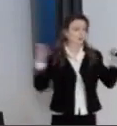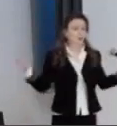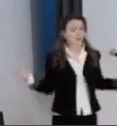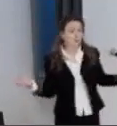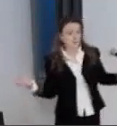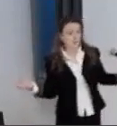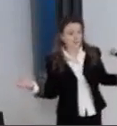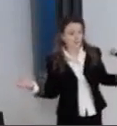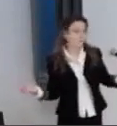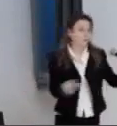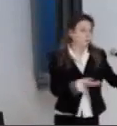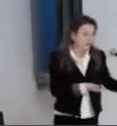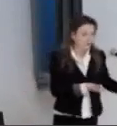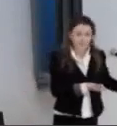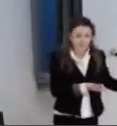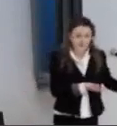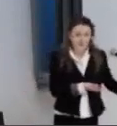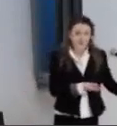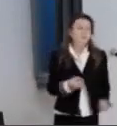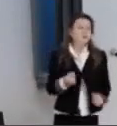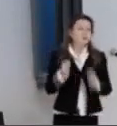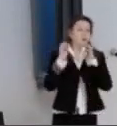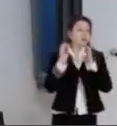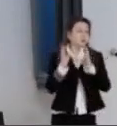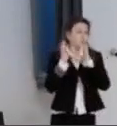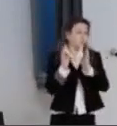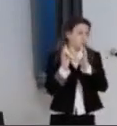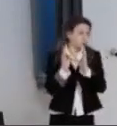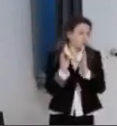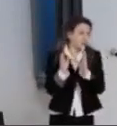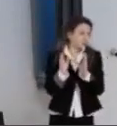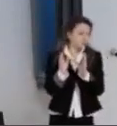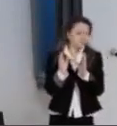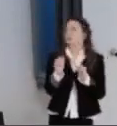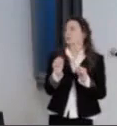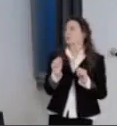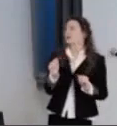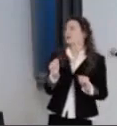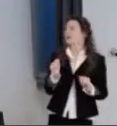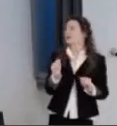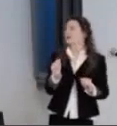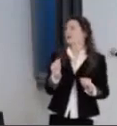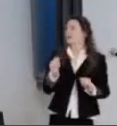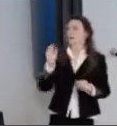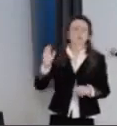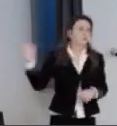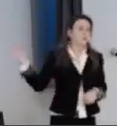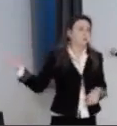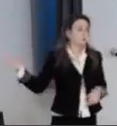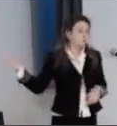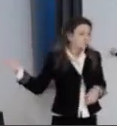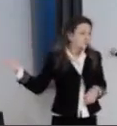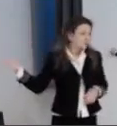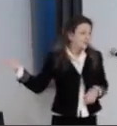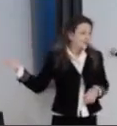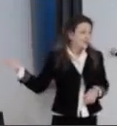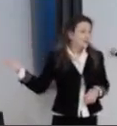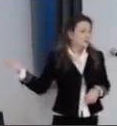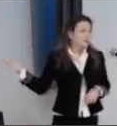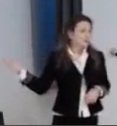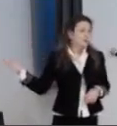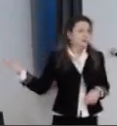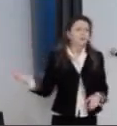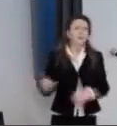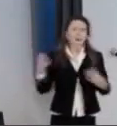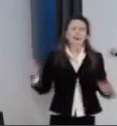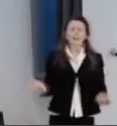main signature dishes are mussel-based, you will have strong associations between mussels and food. And